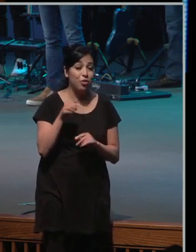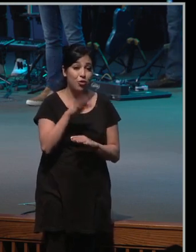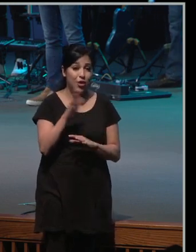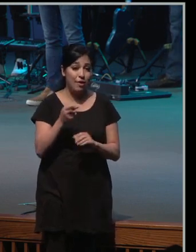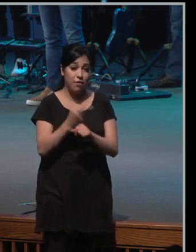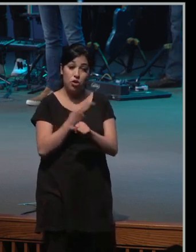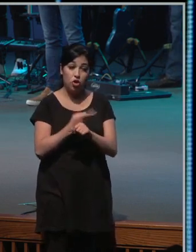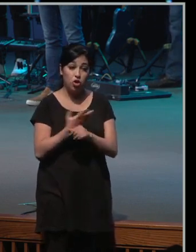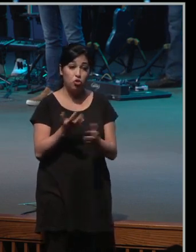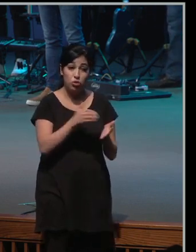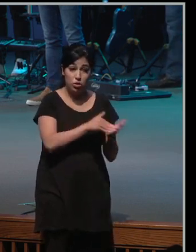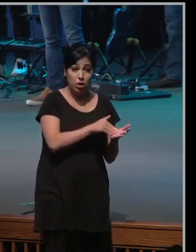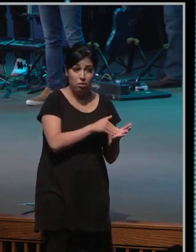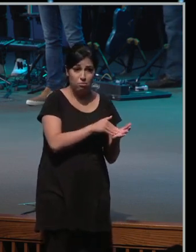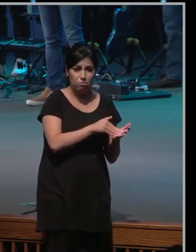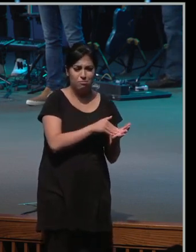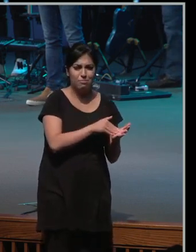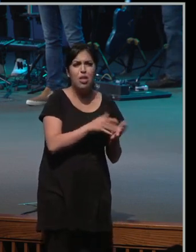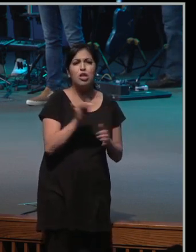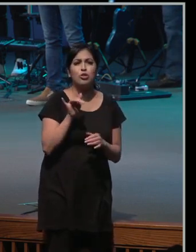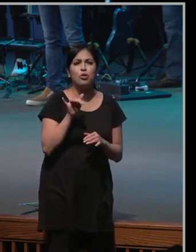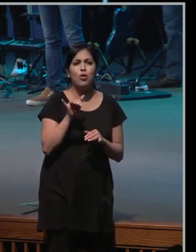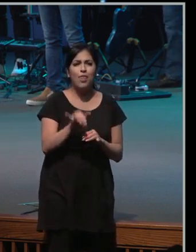That, ladies and gentlemen, was the end of a commander's call,